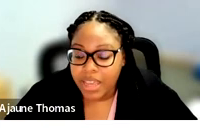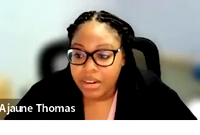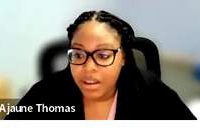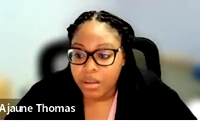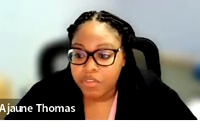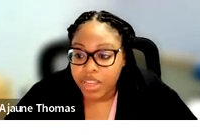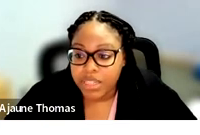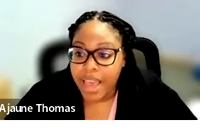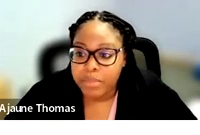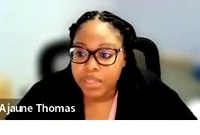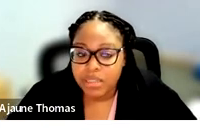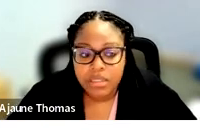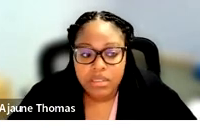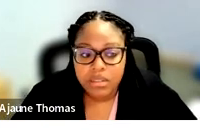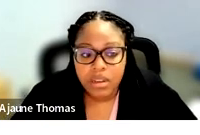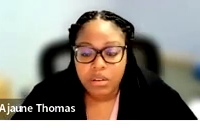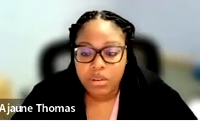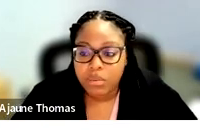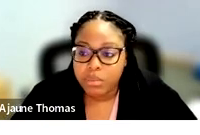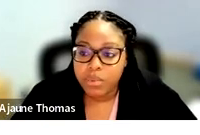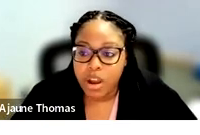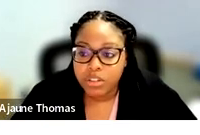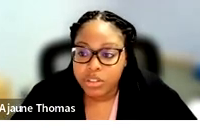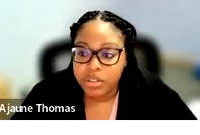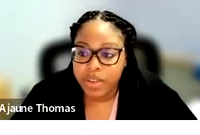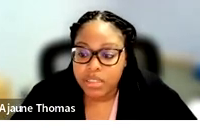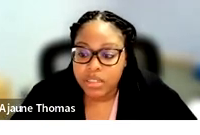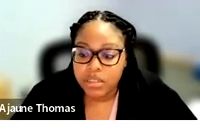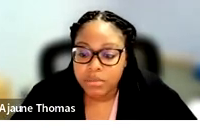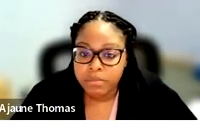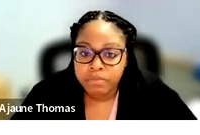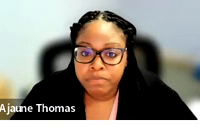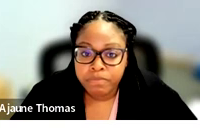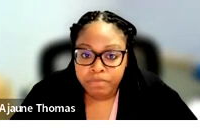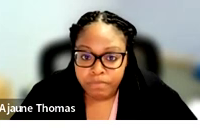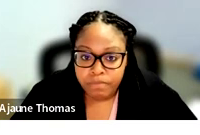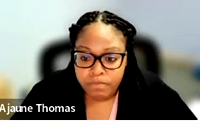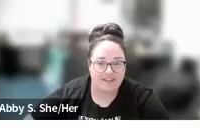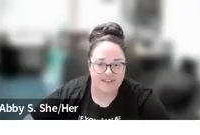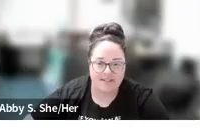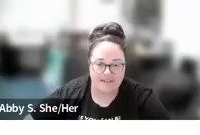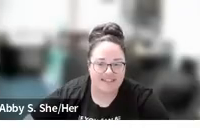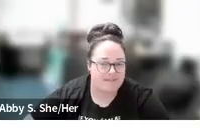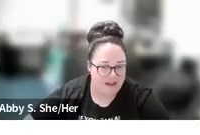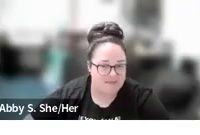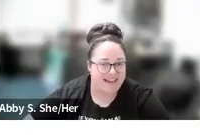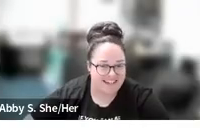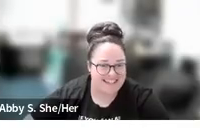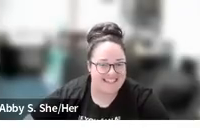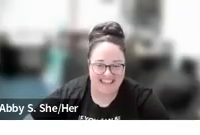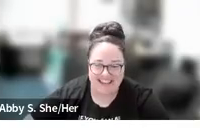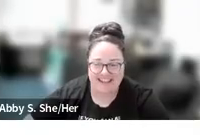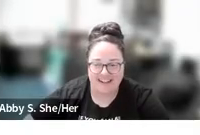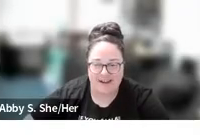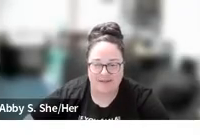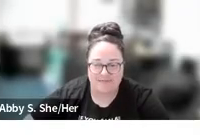even that can fit tablets and larger devices. Yeah, and I love Isabella said pop